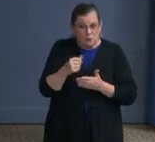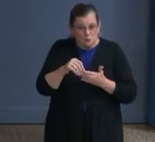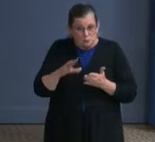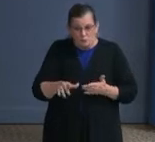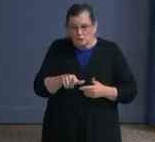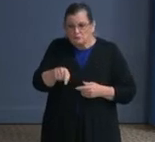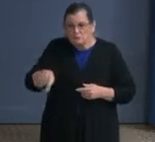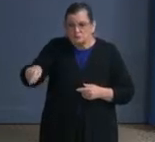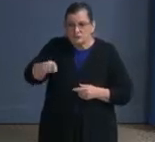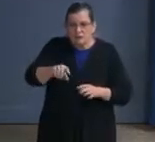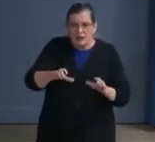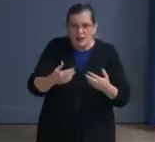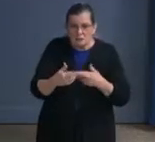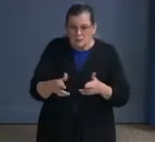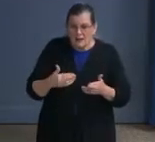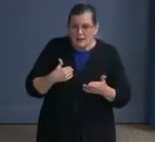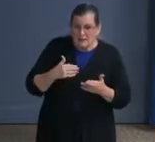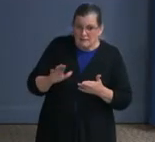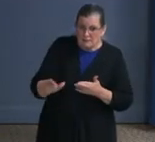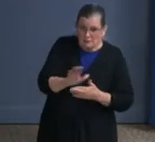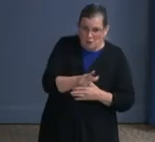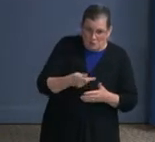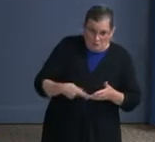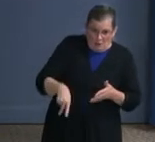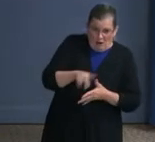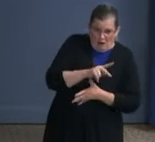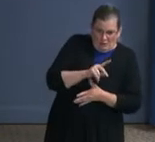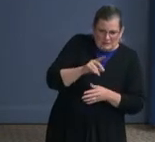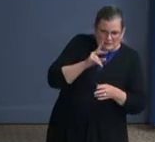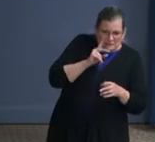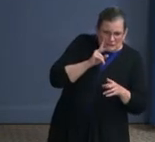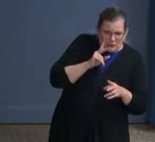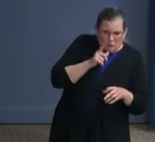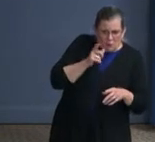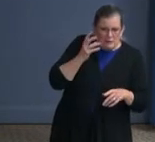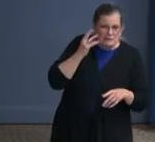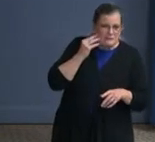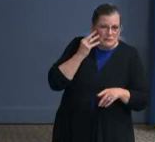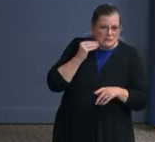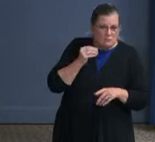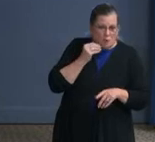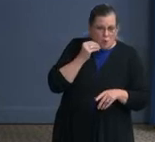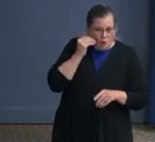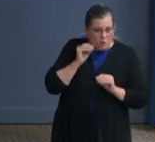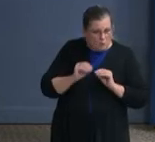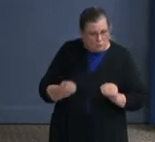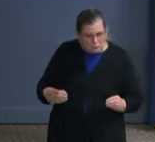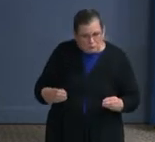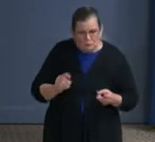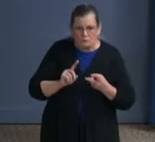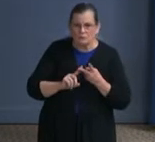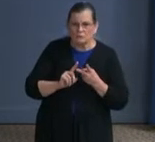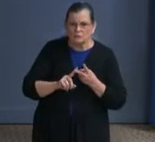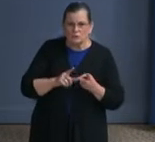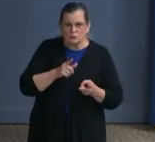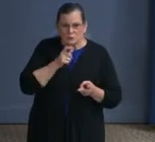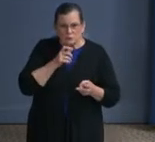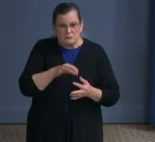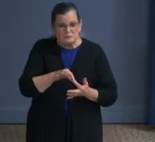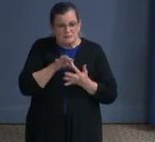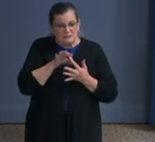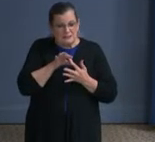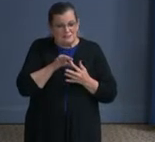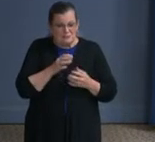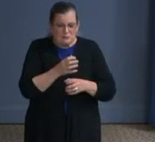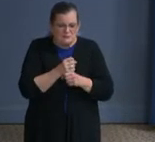categories to be prioritized, which includes those students that are experiencing homelessness, those students that are receiving special education